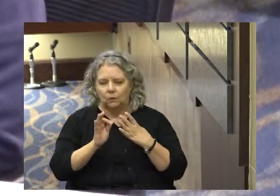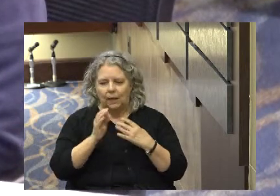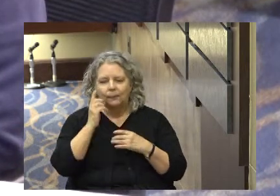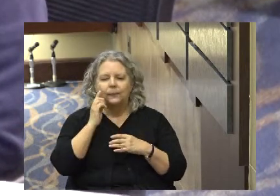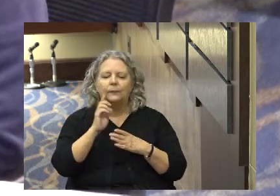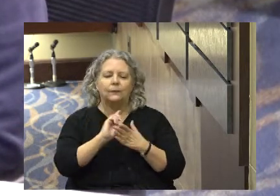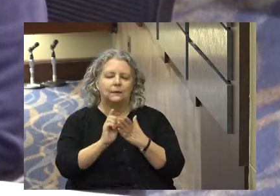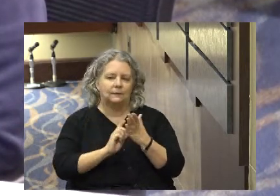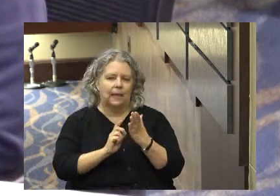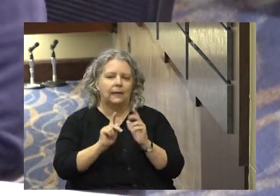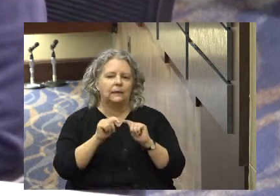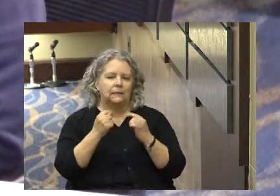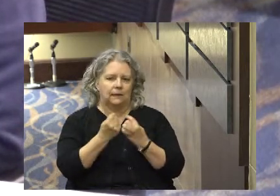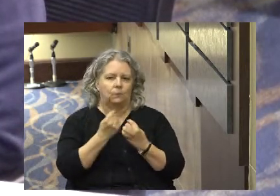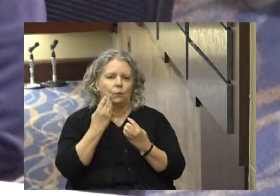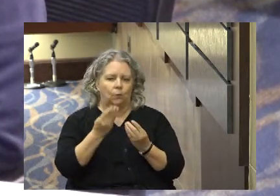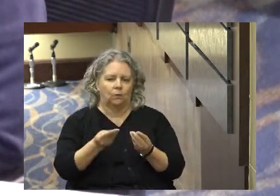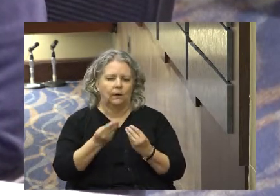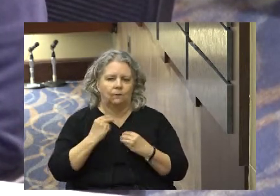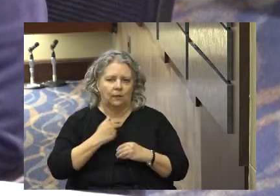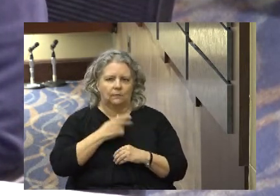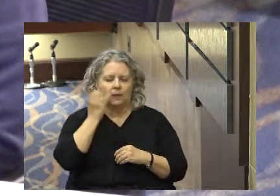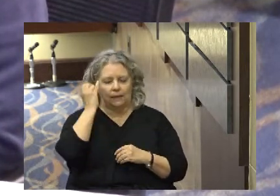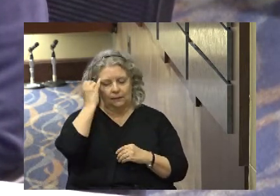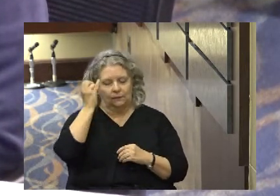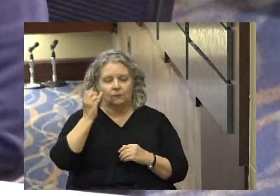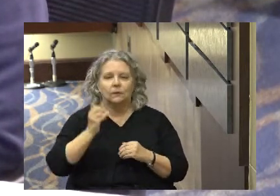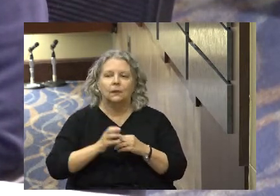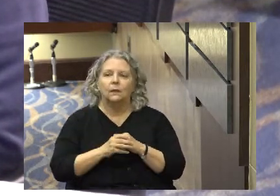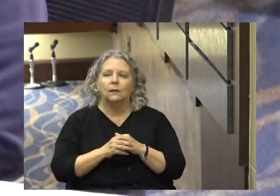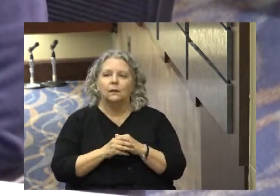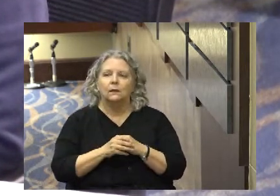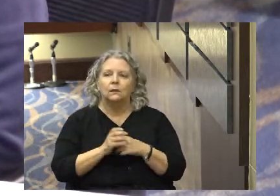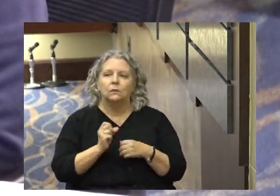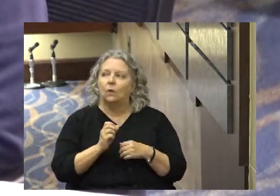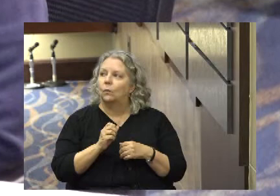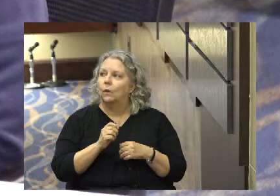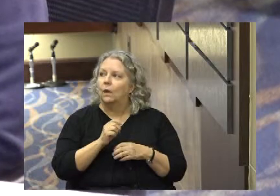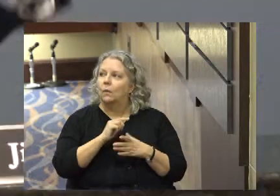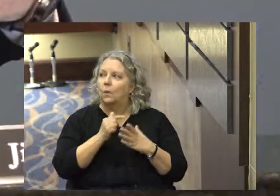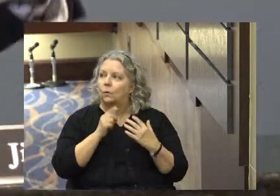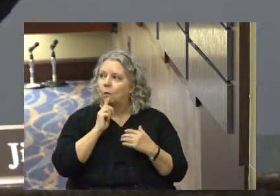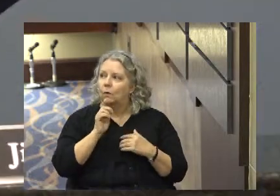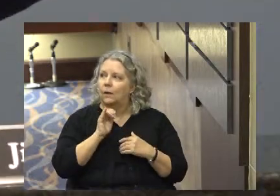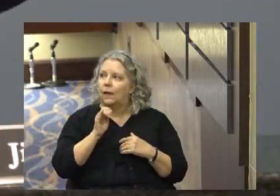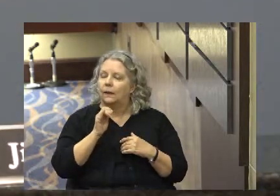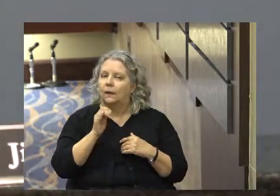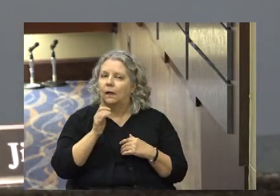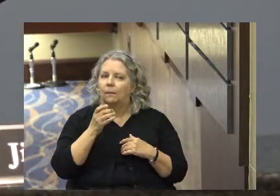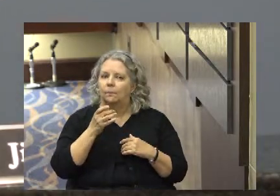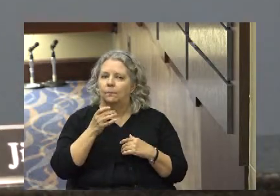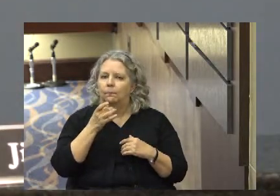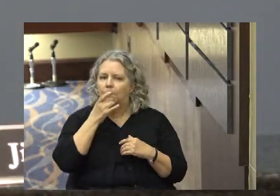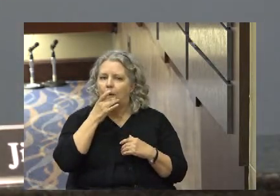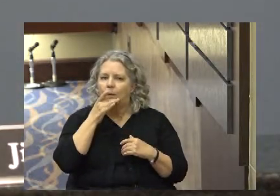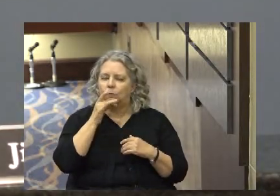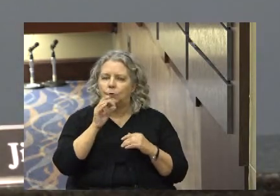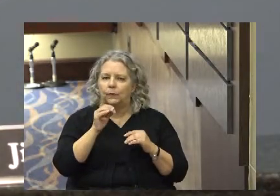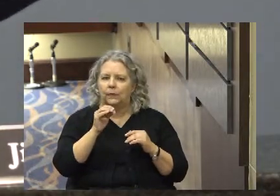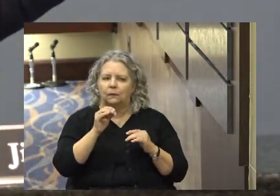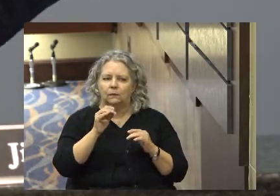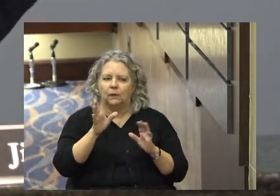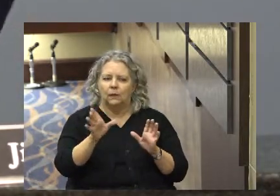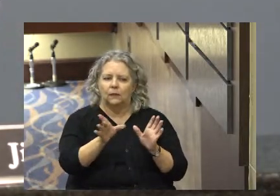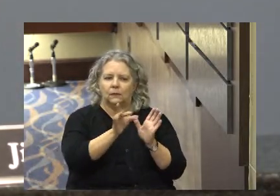multiple options. Which shows, you can do cool stuff, you can make things move, but those are like bulbs, kind of, that you can magnetically stick on to things and make